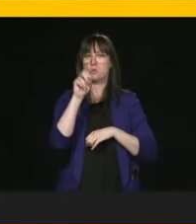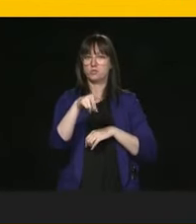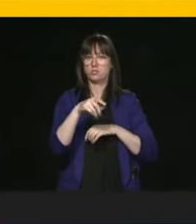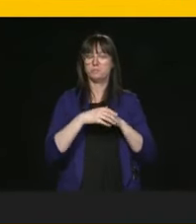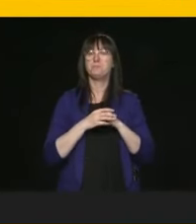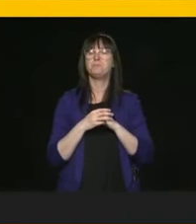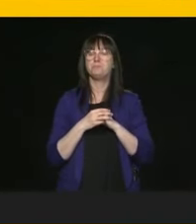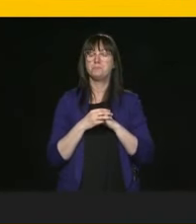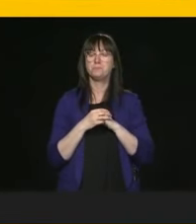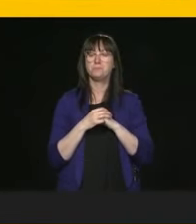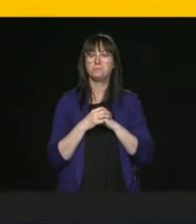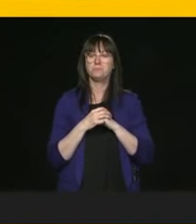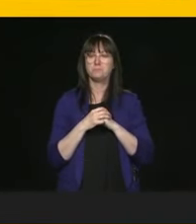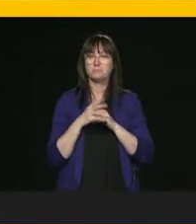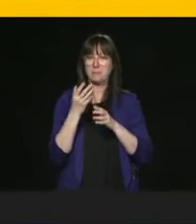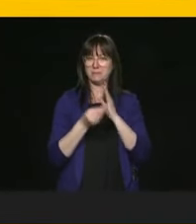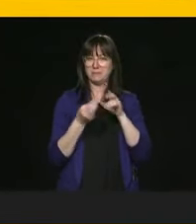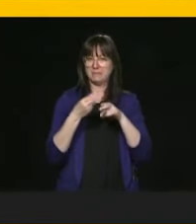My question is for Minister